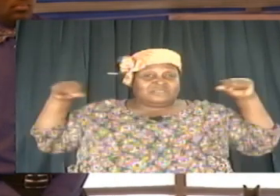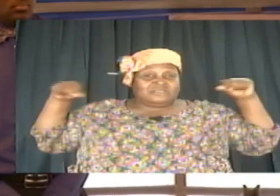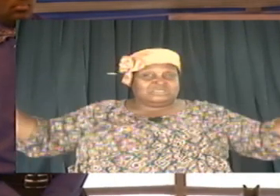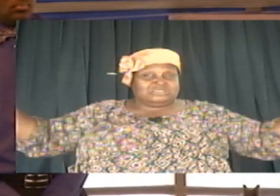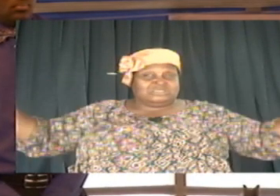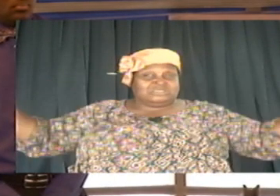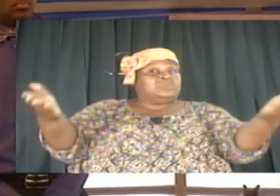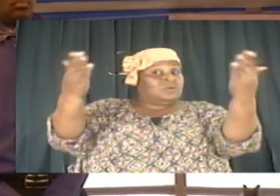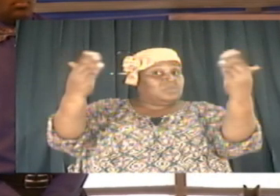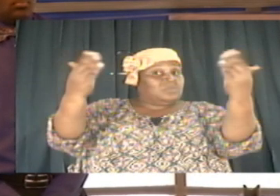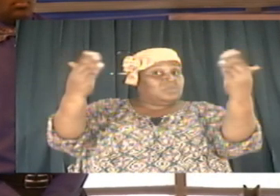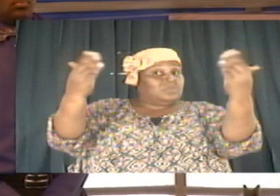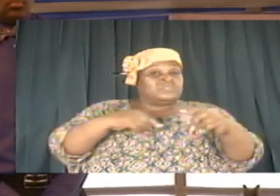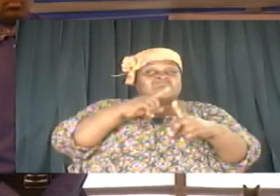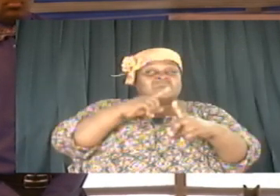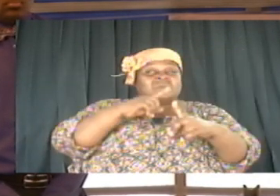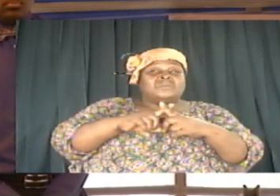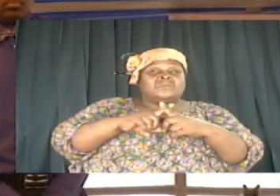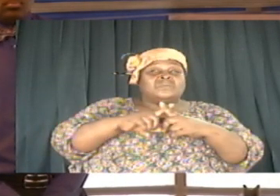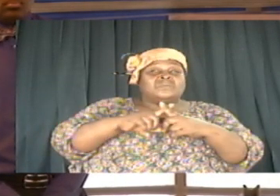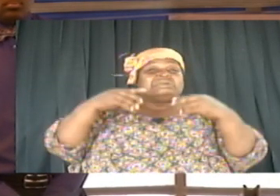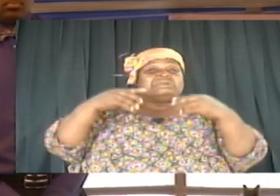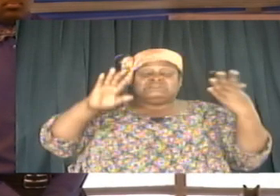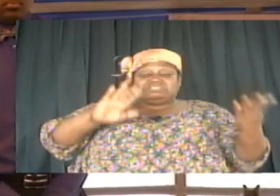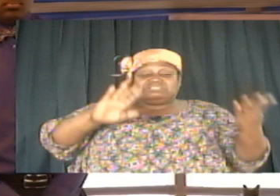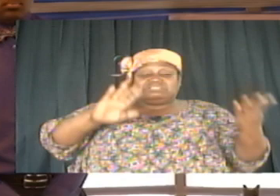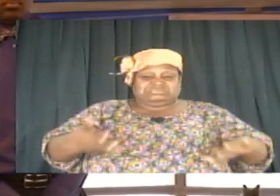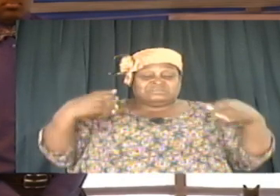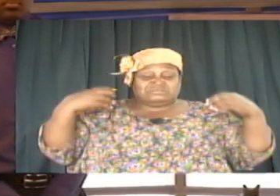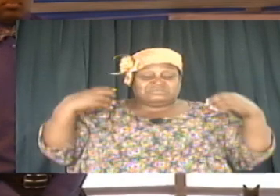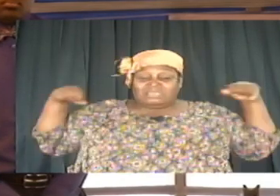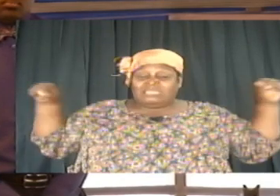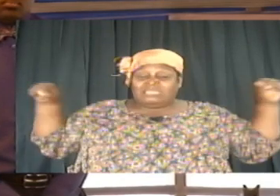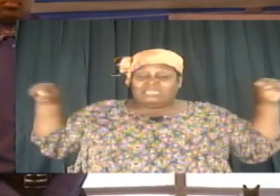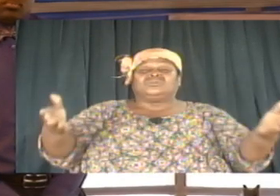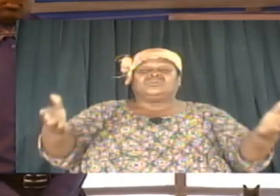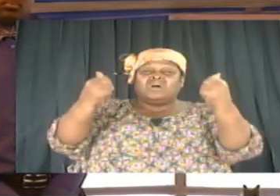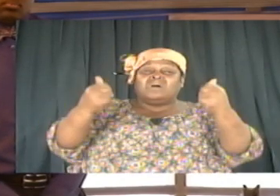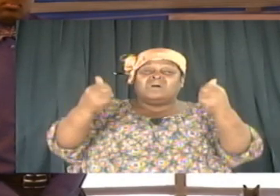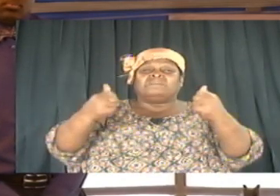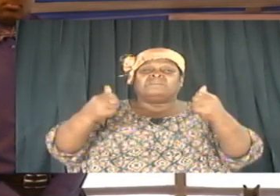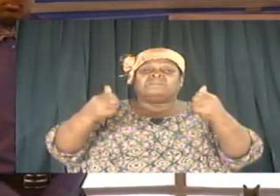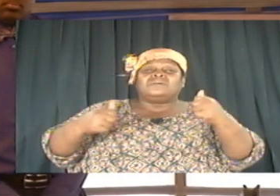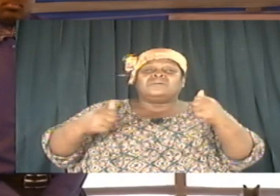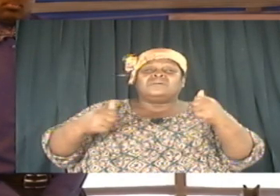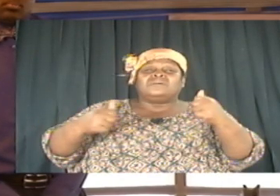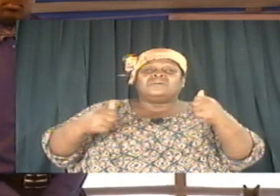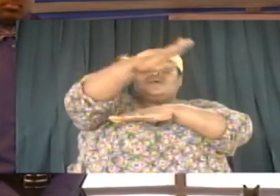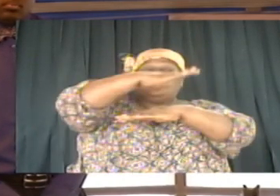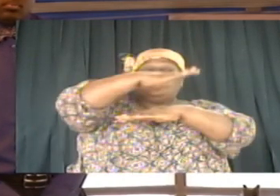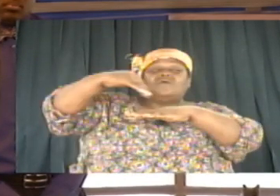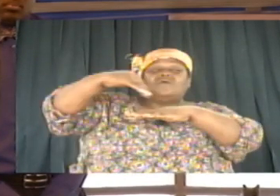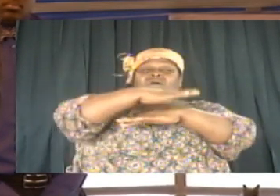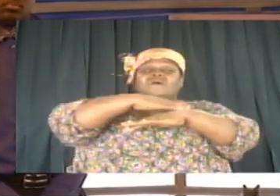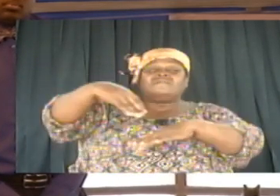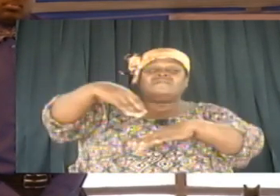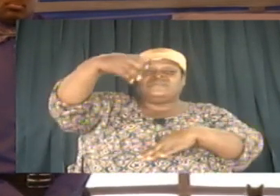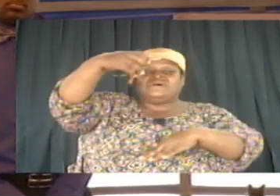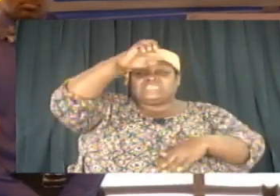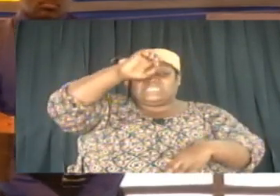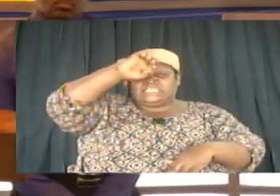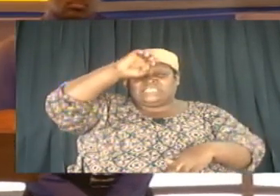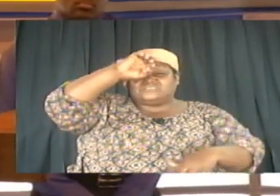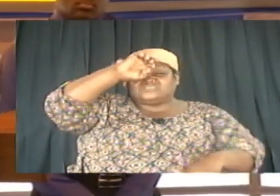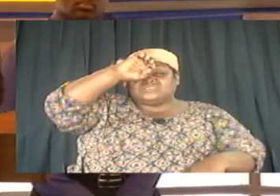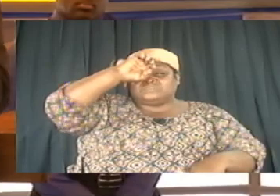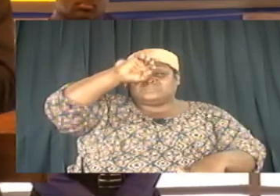when that angel passed over the land of Egypt, and you are in your house, but it is